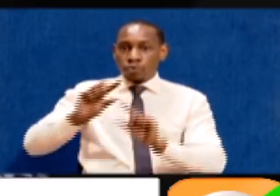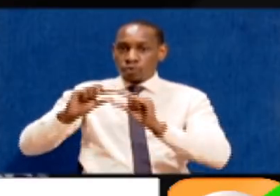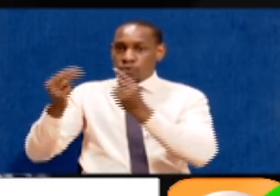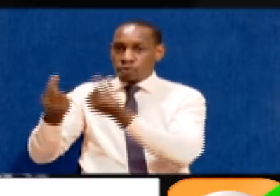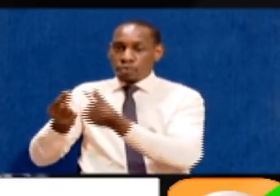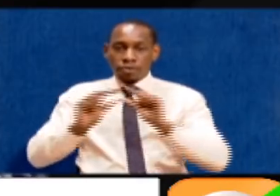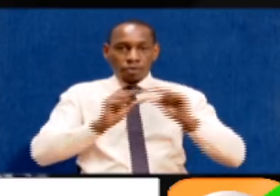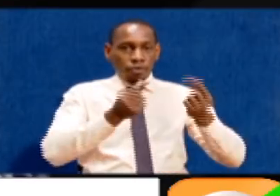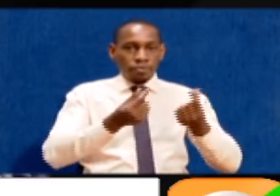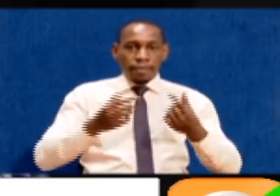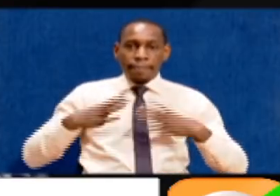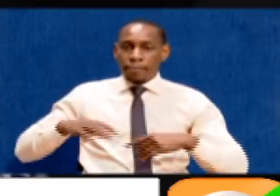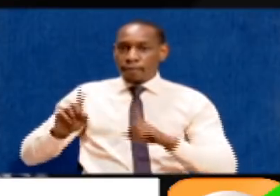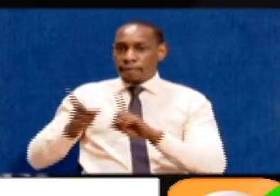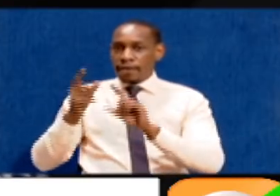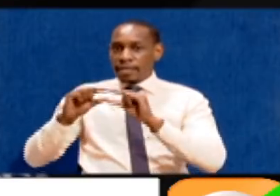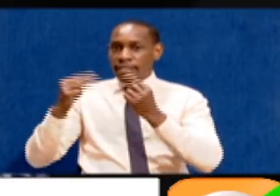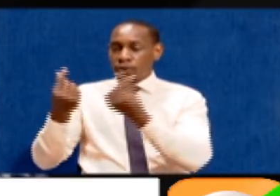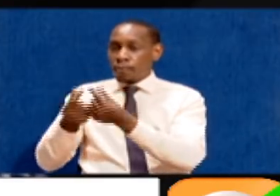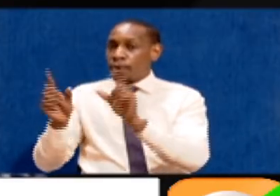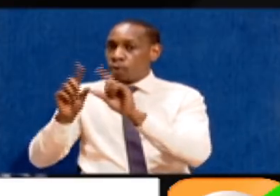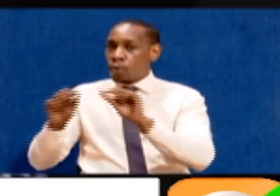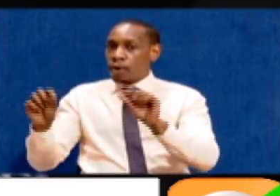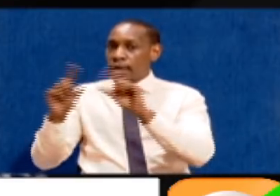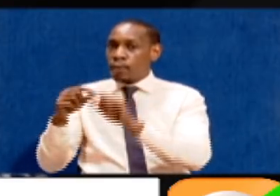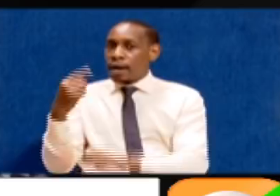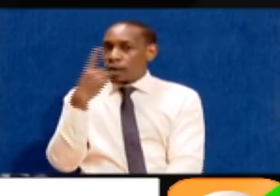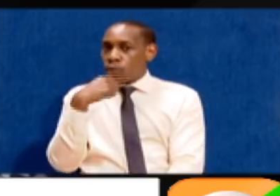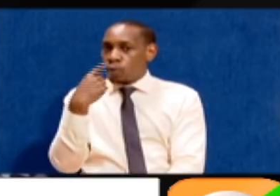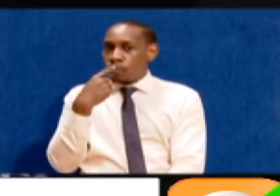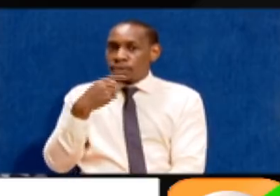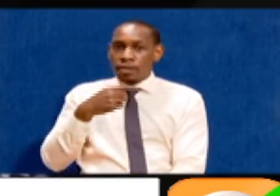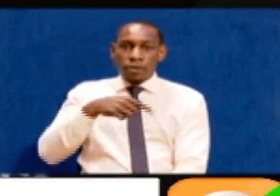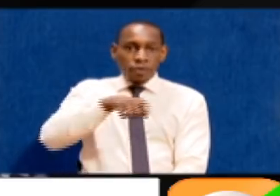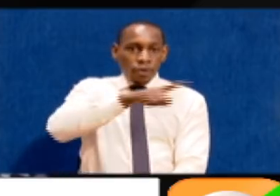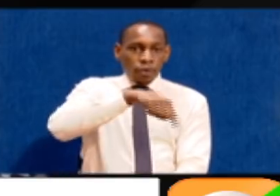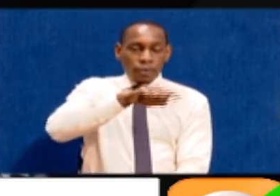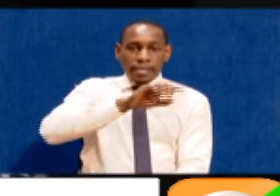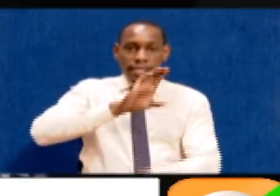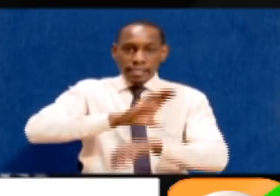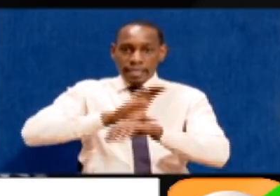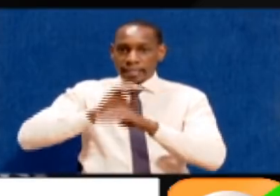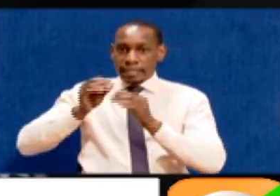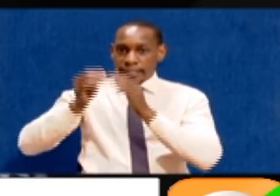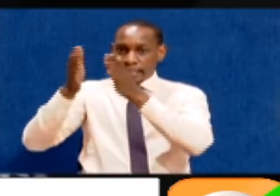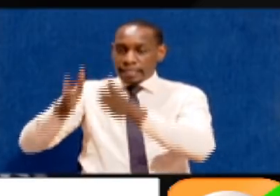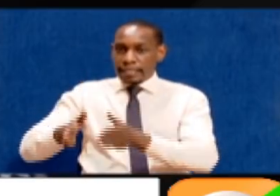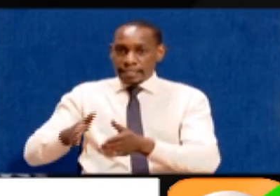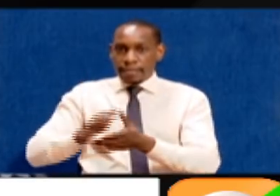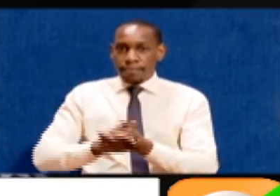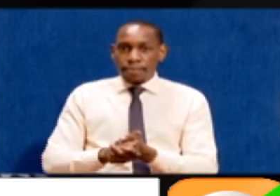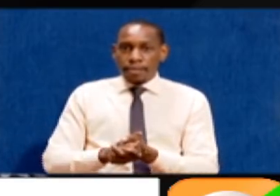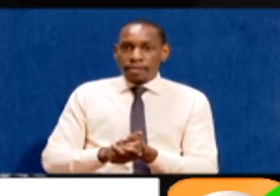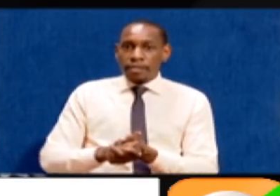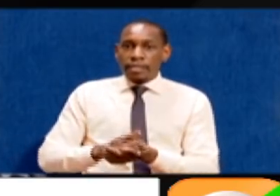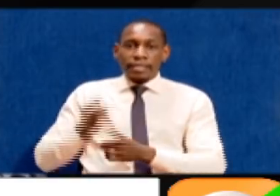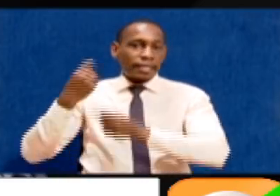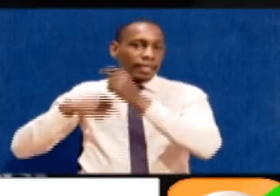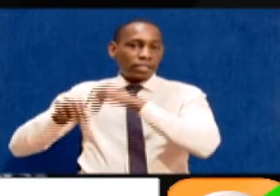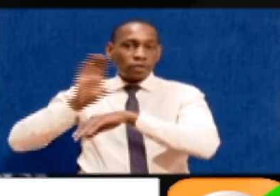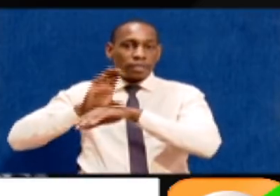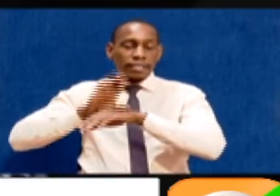people. The first group is, as I said, it is we as church leaders, irrespective of whether you are